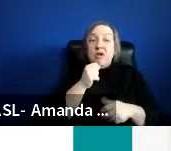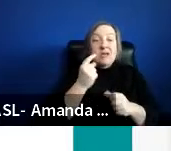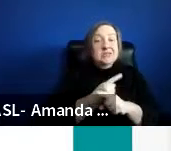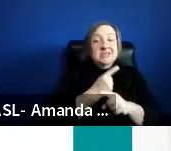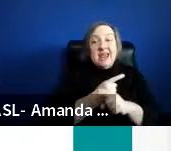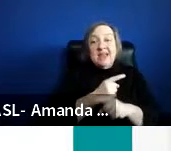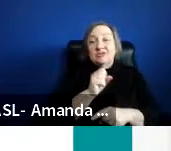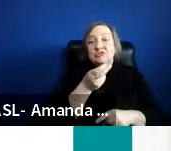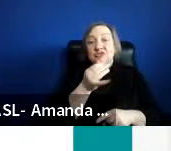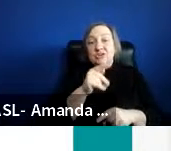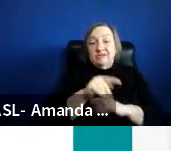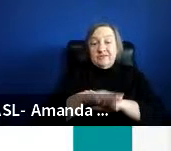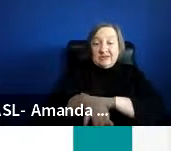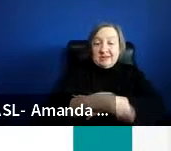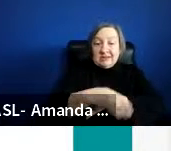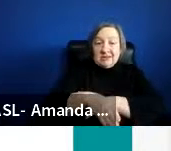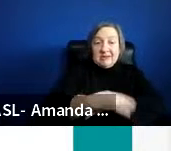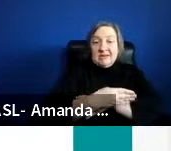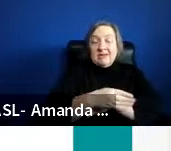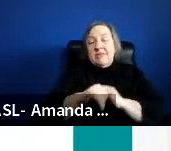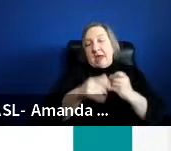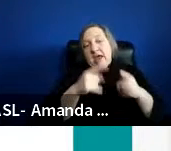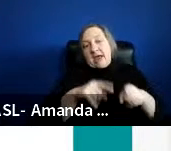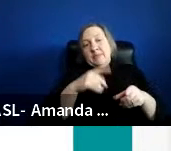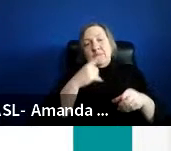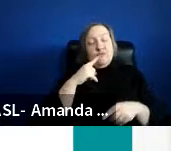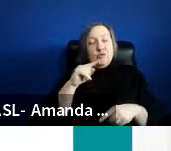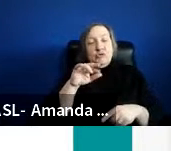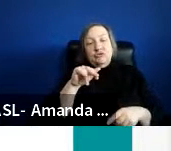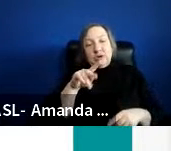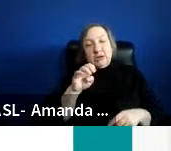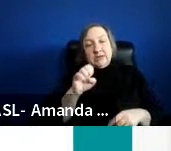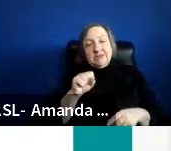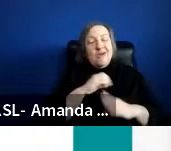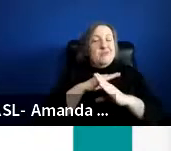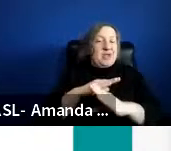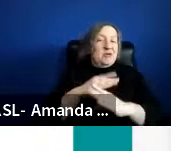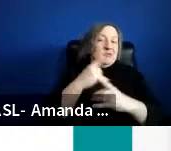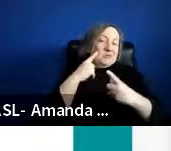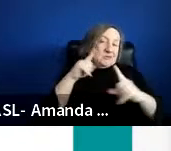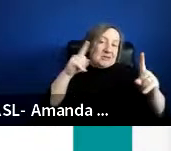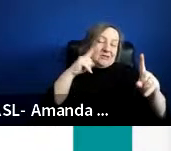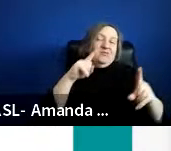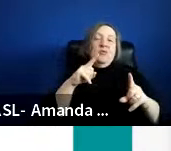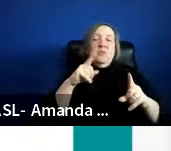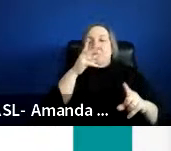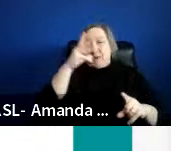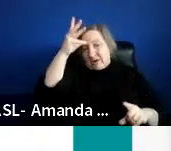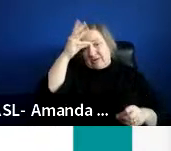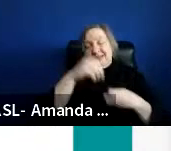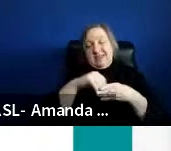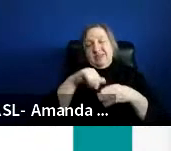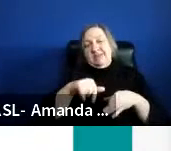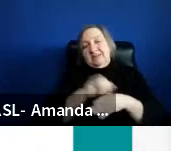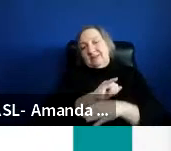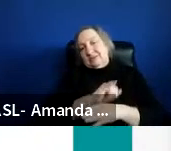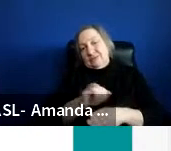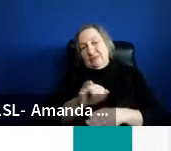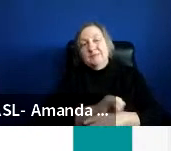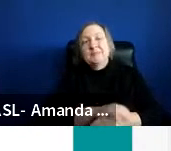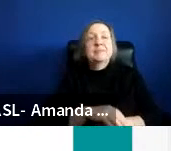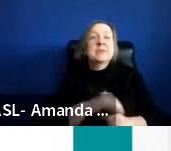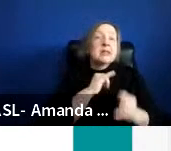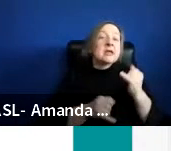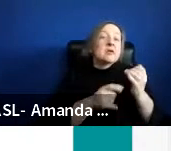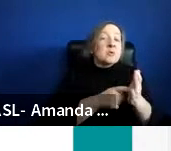that often happen in the trades, are a barrier to success for parents in the industry. And lastly,